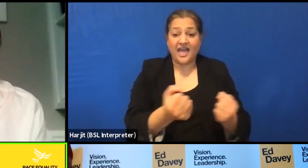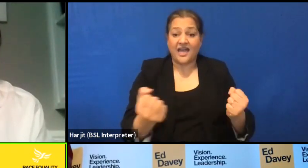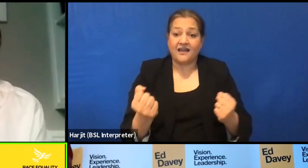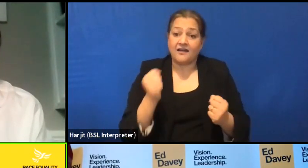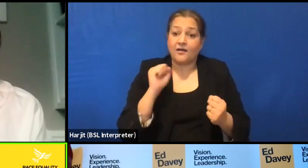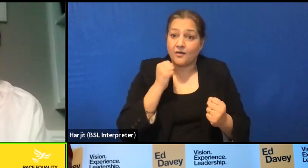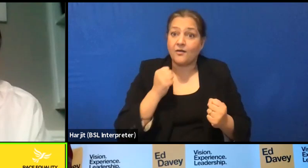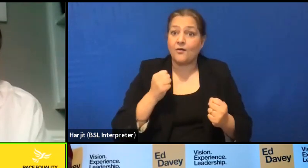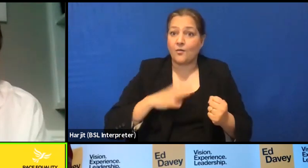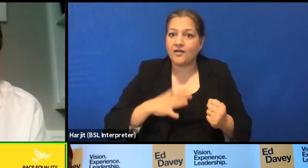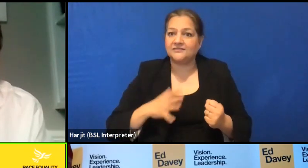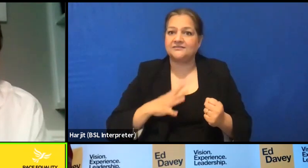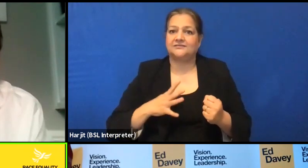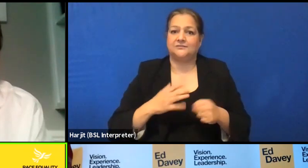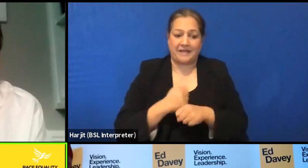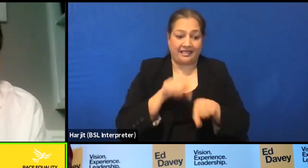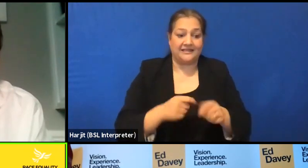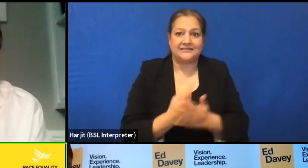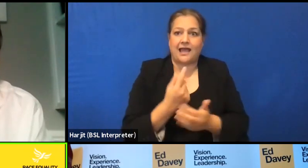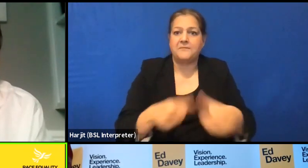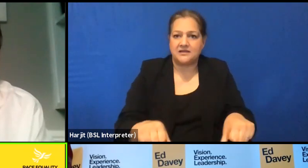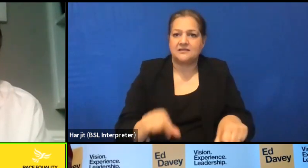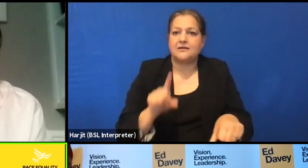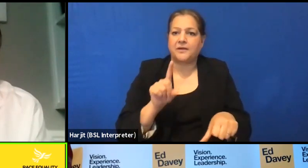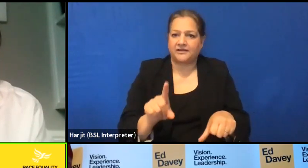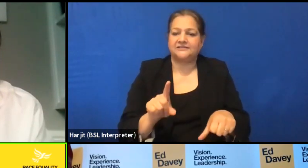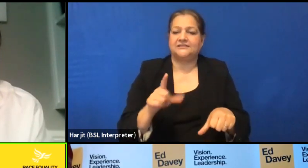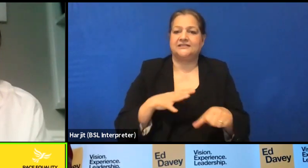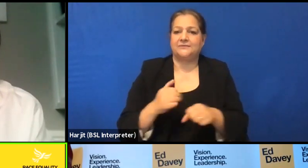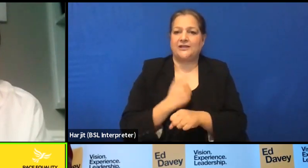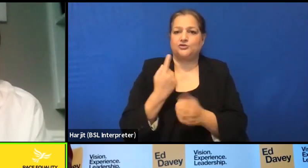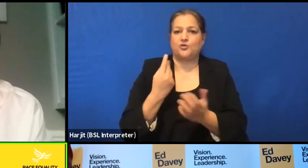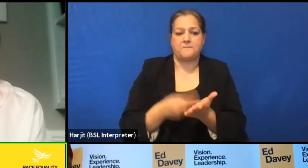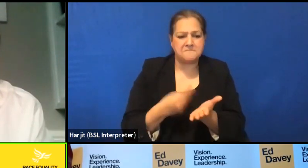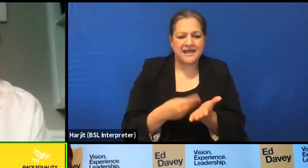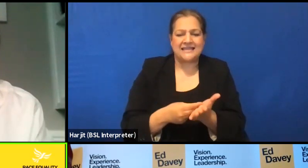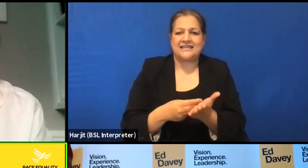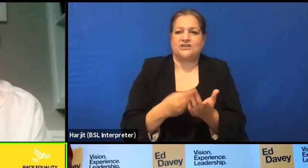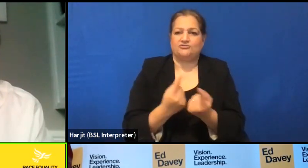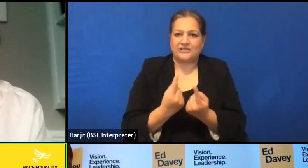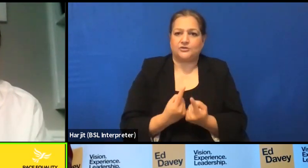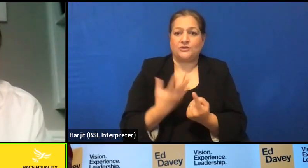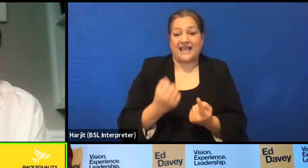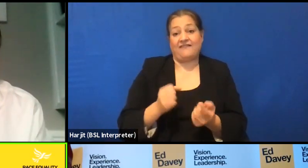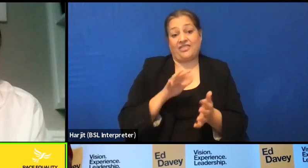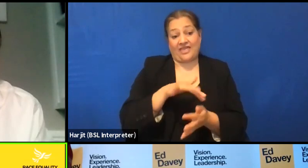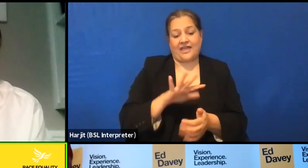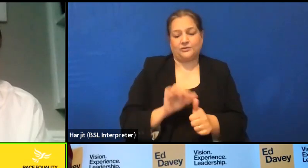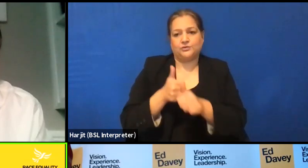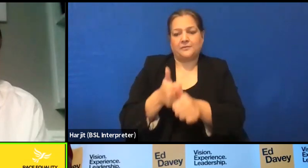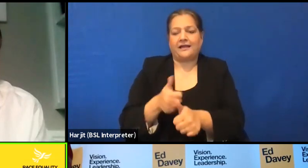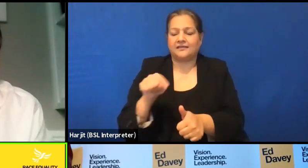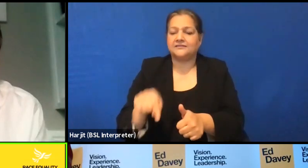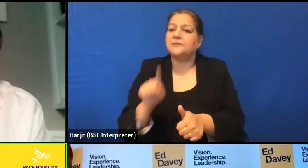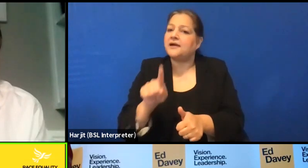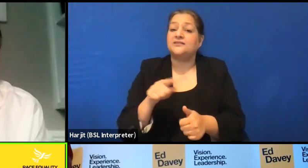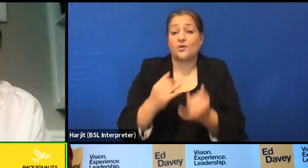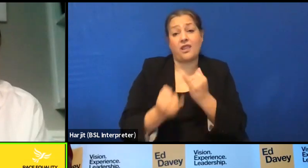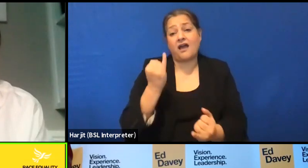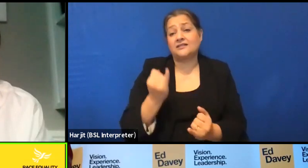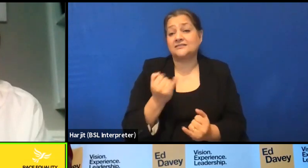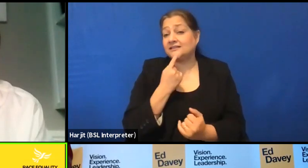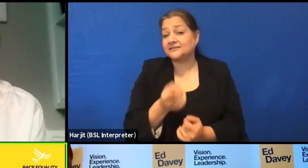But sometimes we need to ensure that the resource and the money is there behind it. So the last thing I'll say is that we absolutely need to fundraise